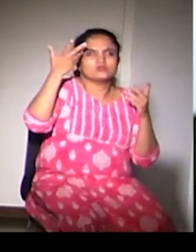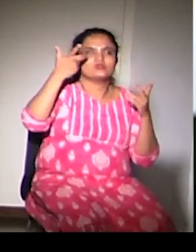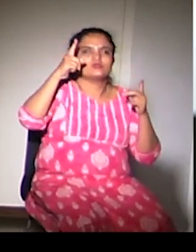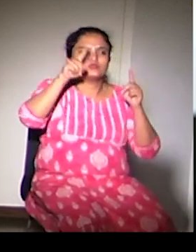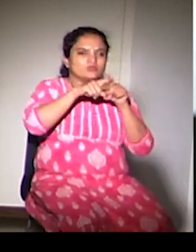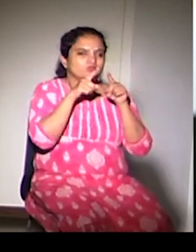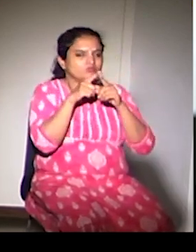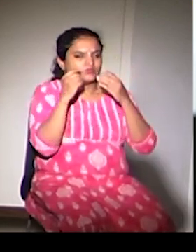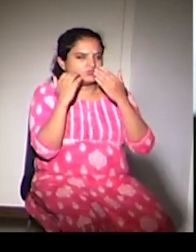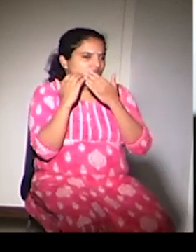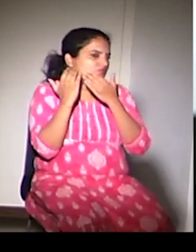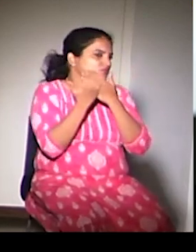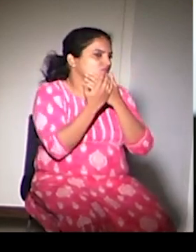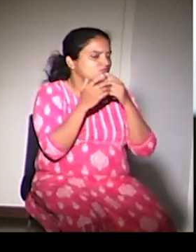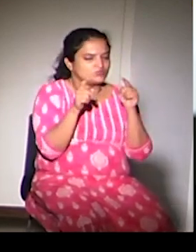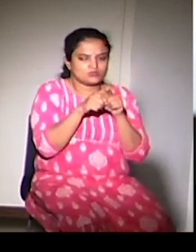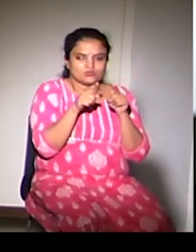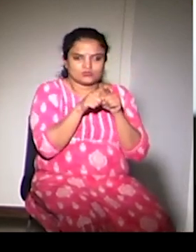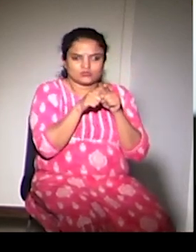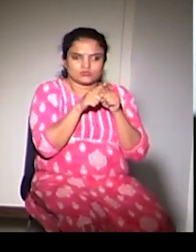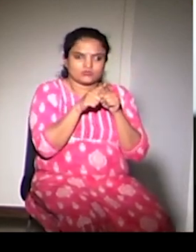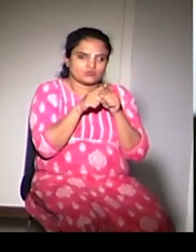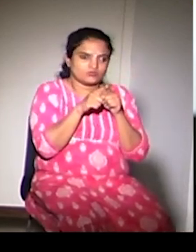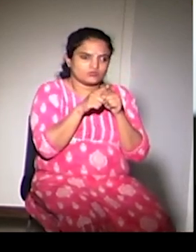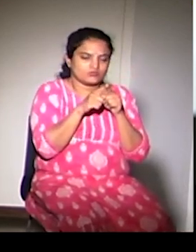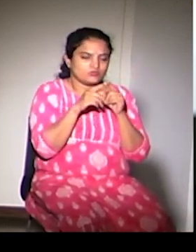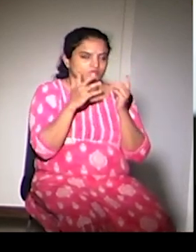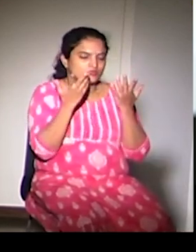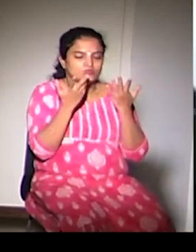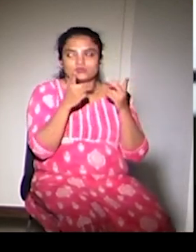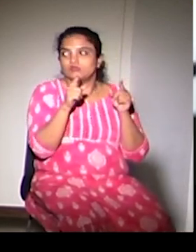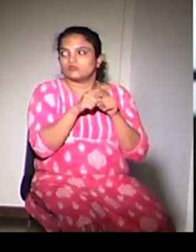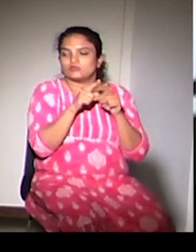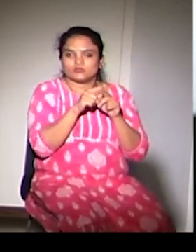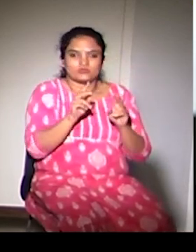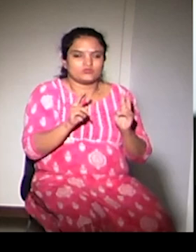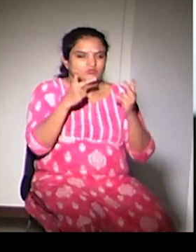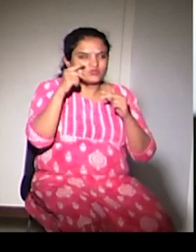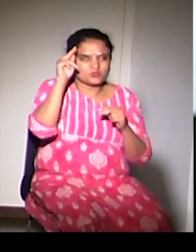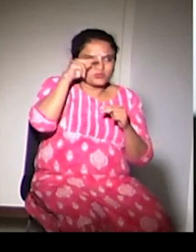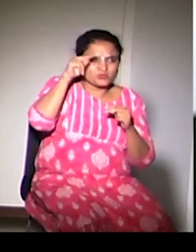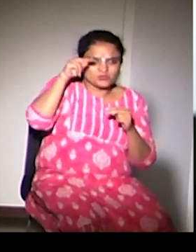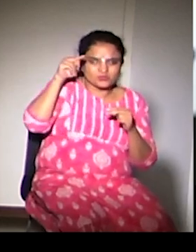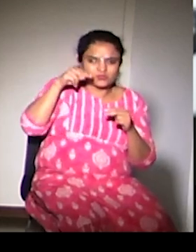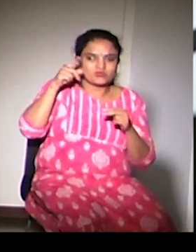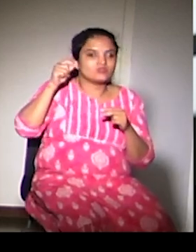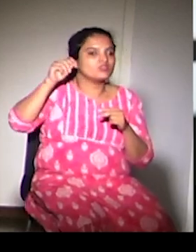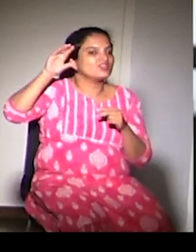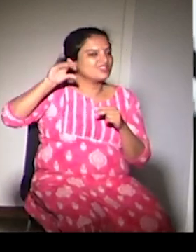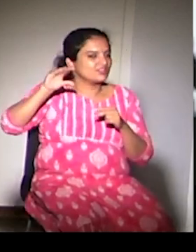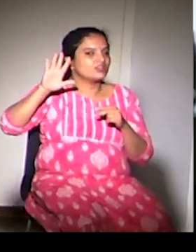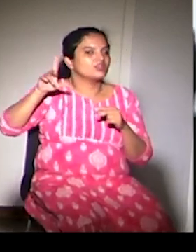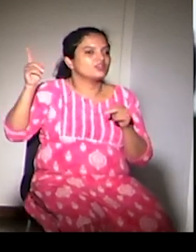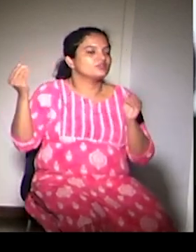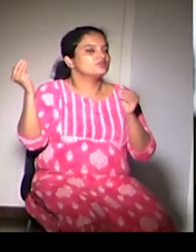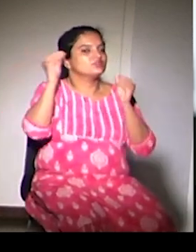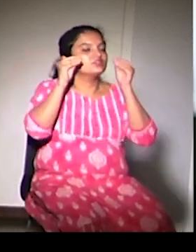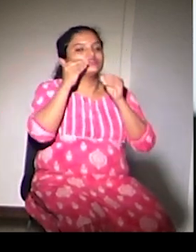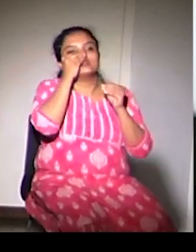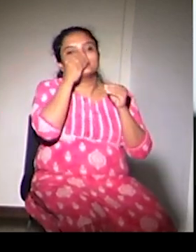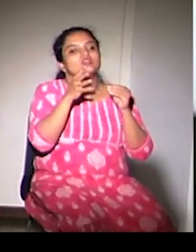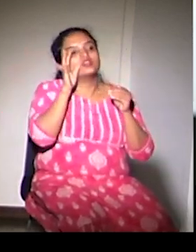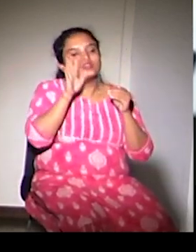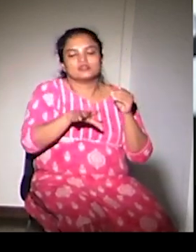wearable areas are painted. And of course, painting is much cheaper and easier to do,